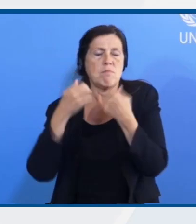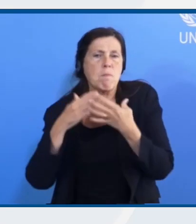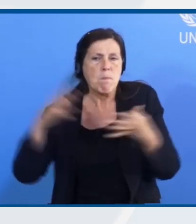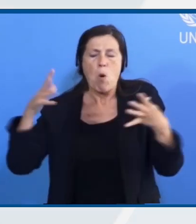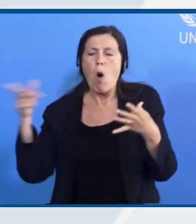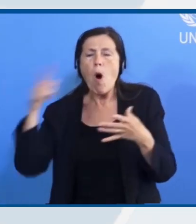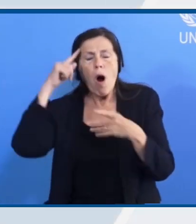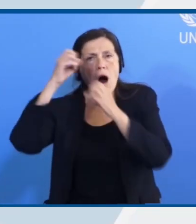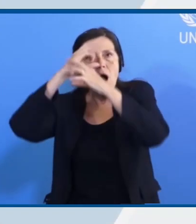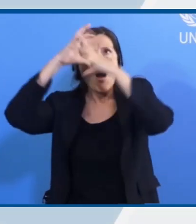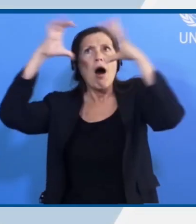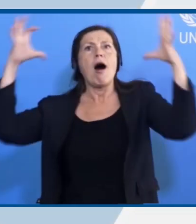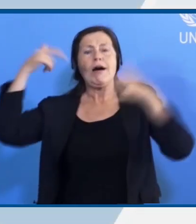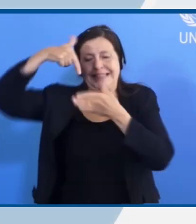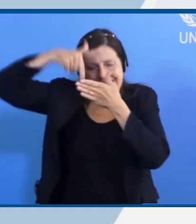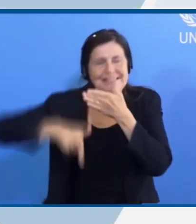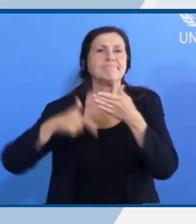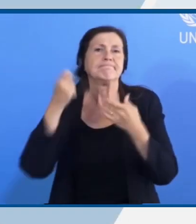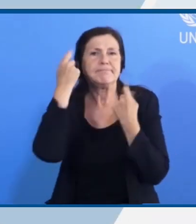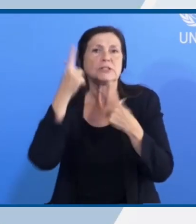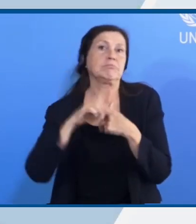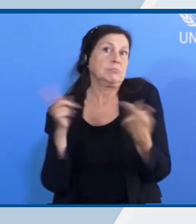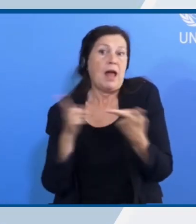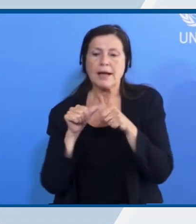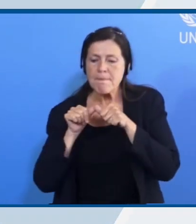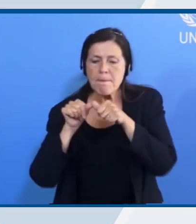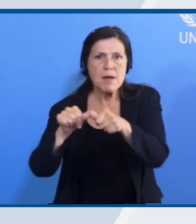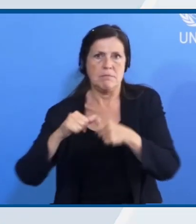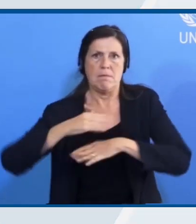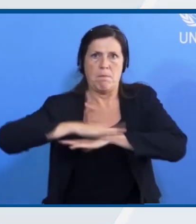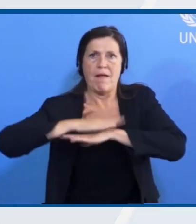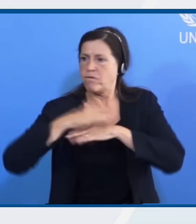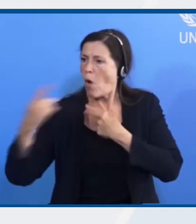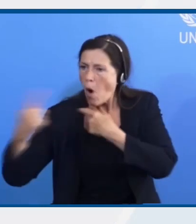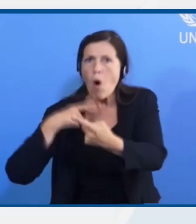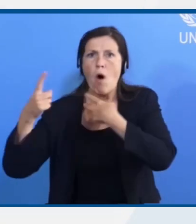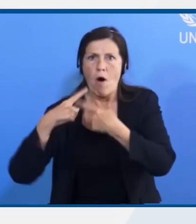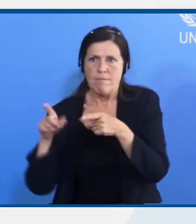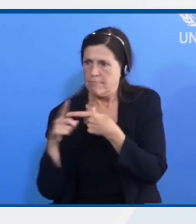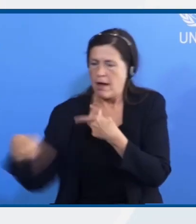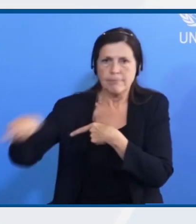our provinces. We established permanent platform for this kind of engagement. We divided